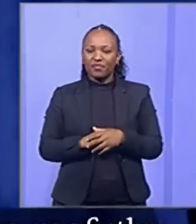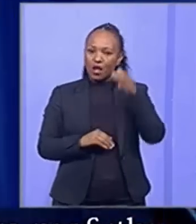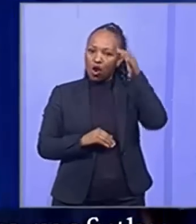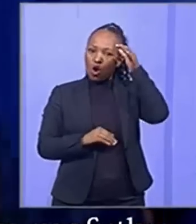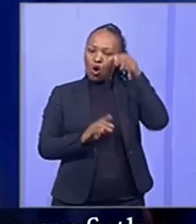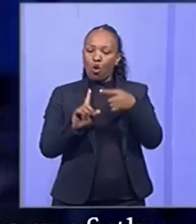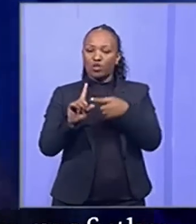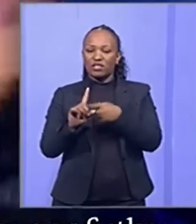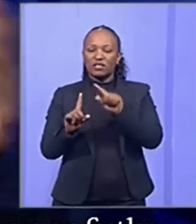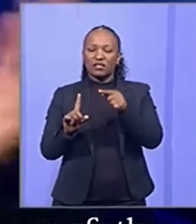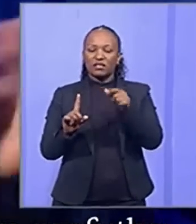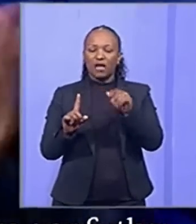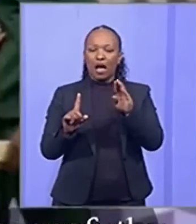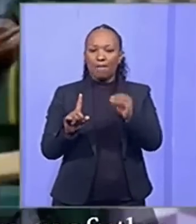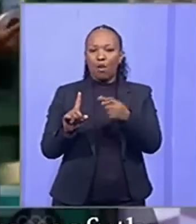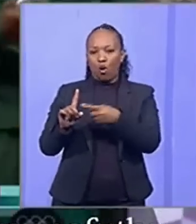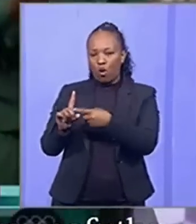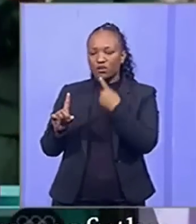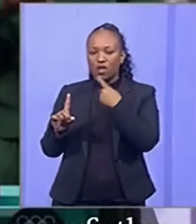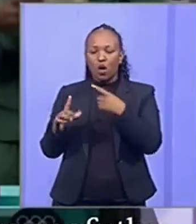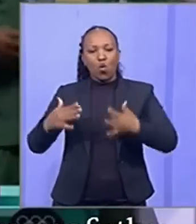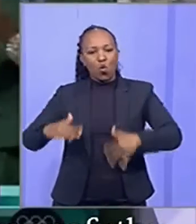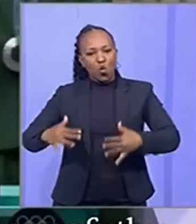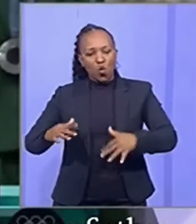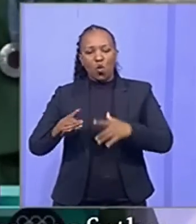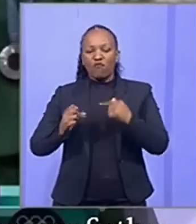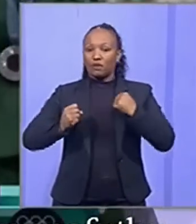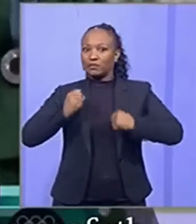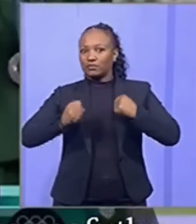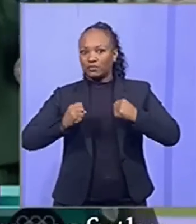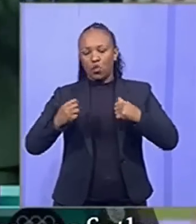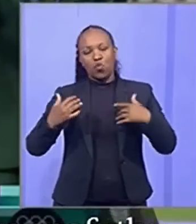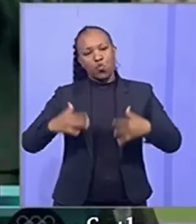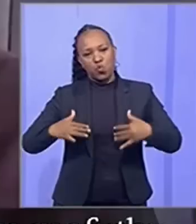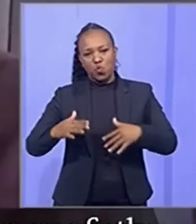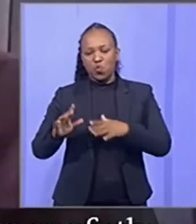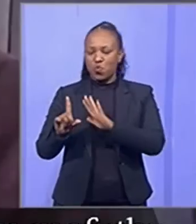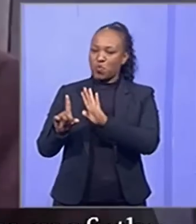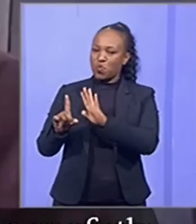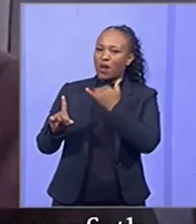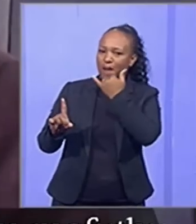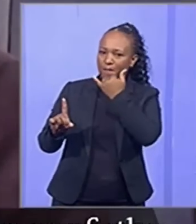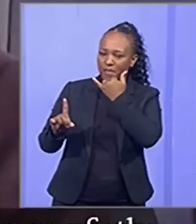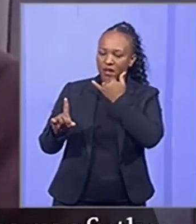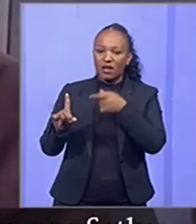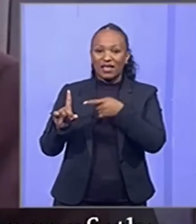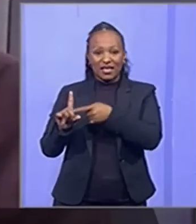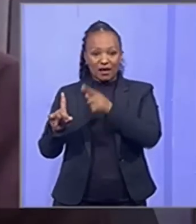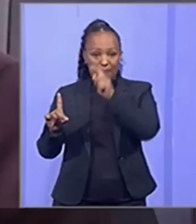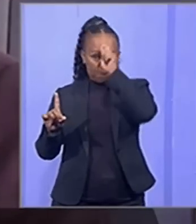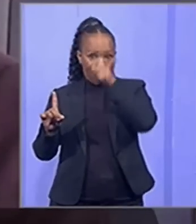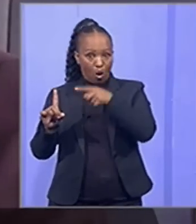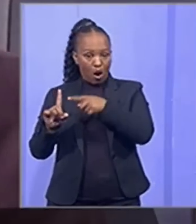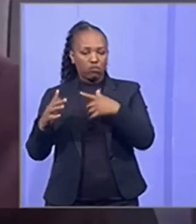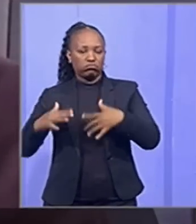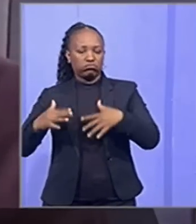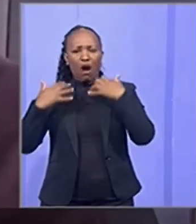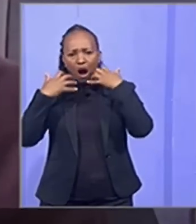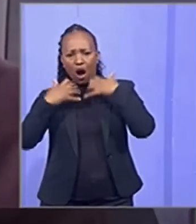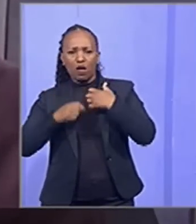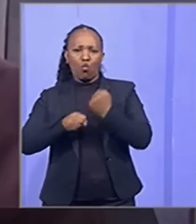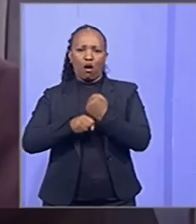o re o thabetse katleho le ho sebetsa ka thata ha se mathini sena. I can tell you now, the boy is brave. The boy is actually a hard worker. He will